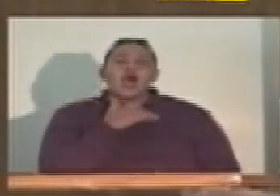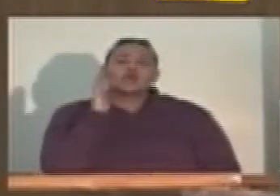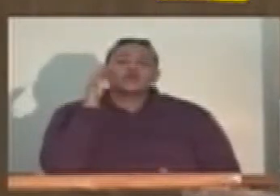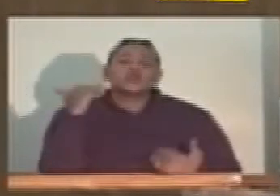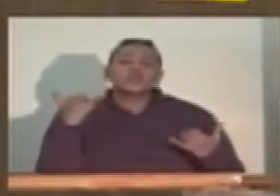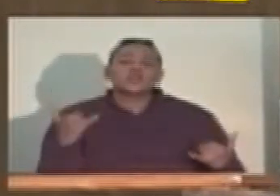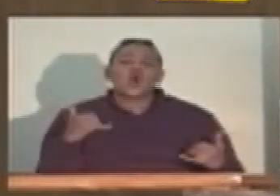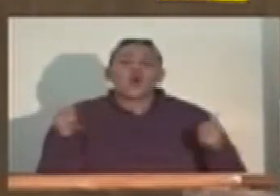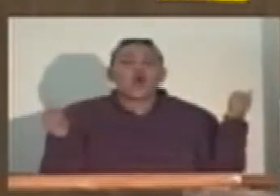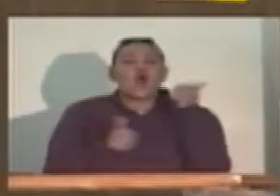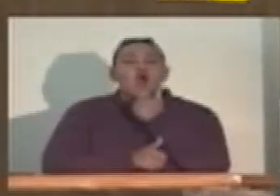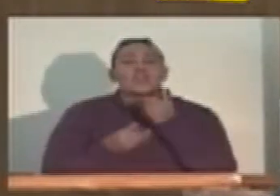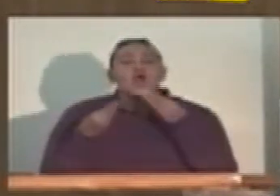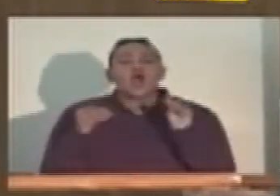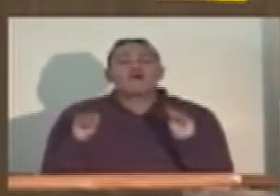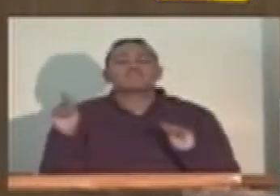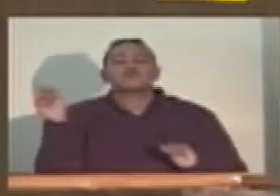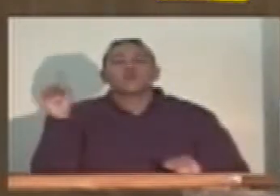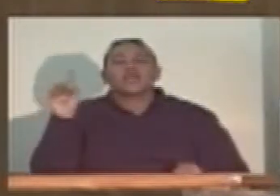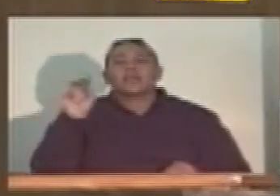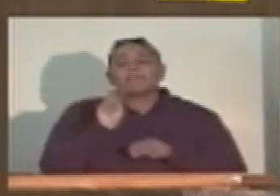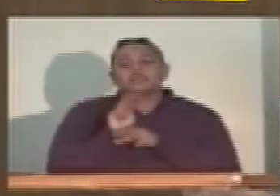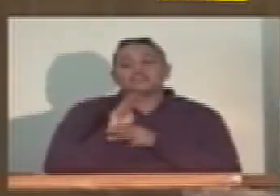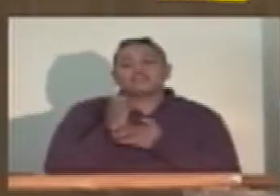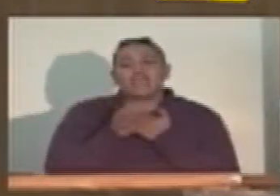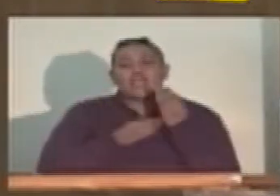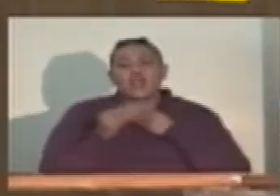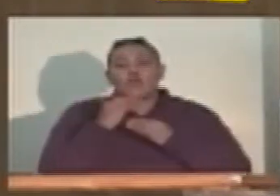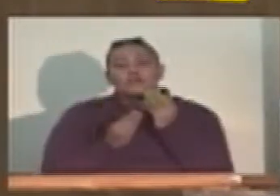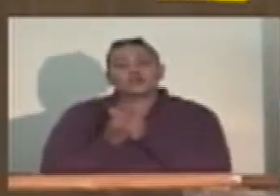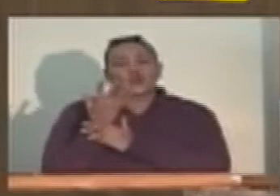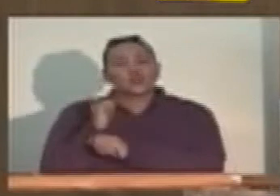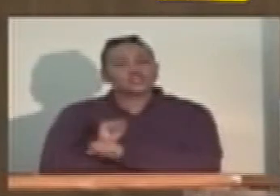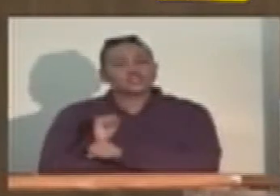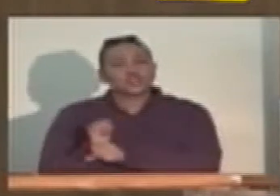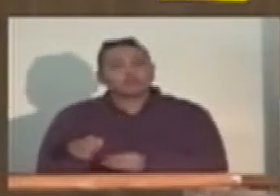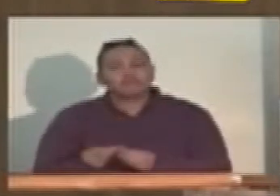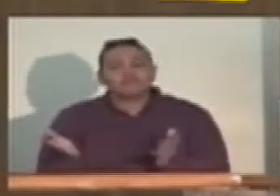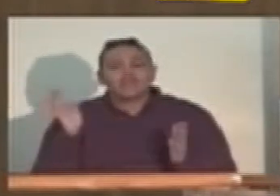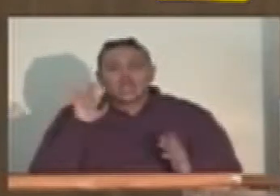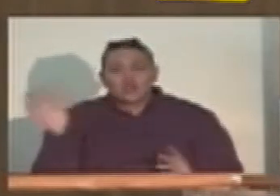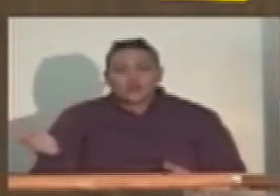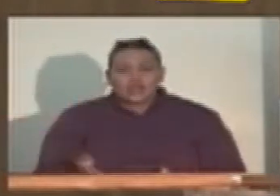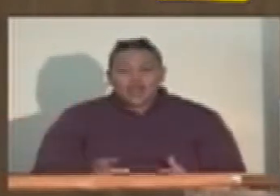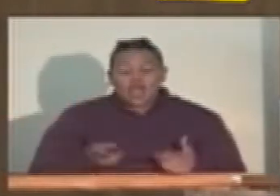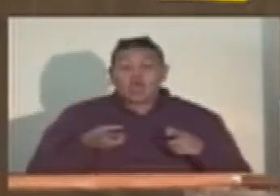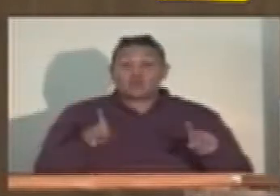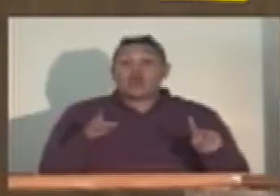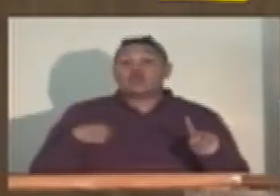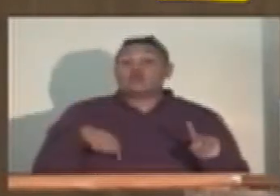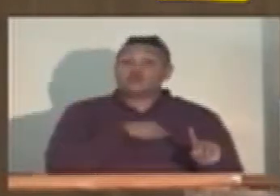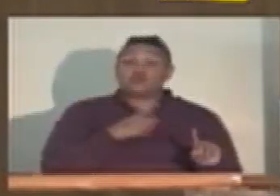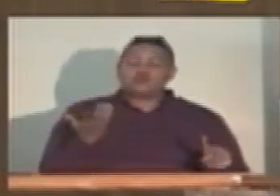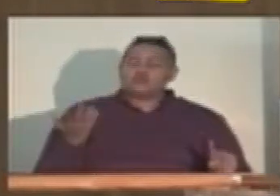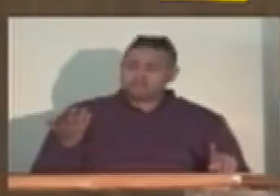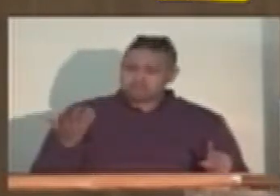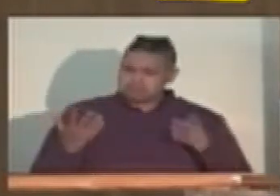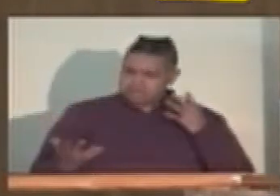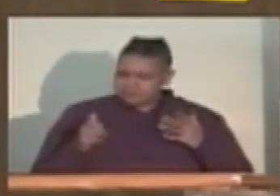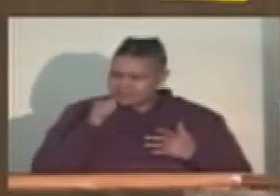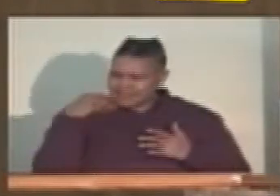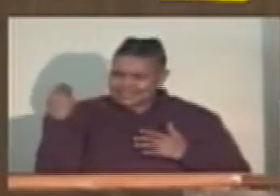now fall under the auspices of the Minister of Economic Growth and Job Creation. And while he did not